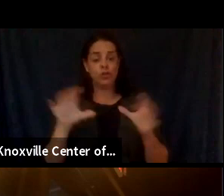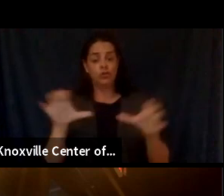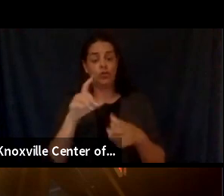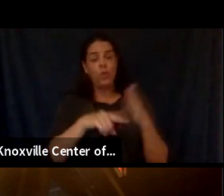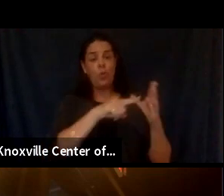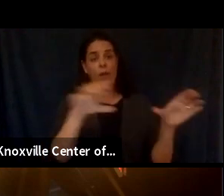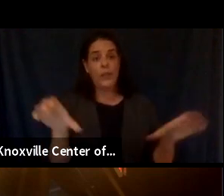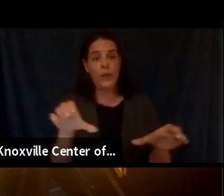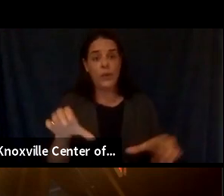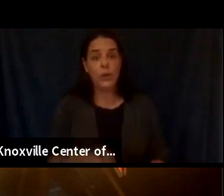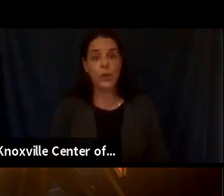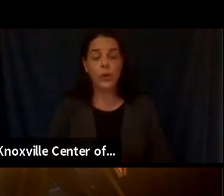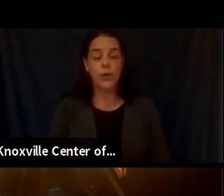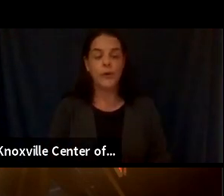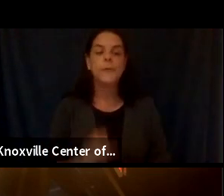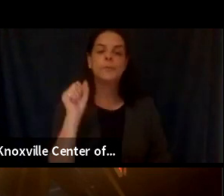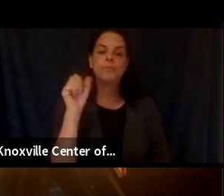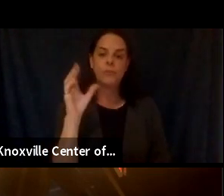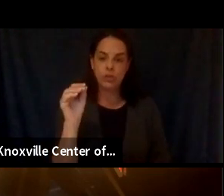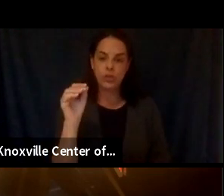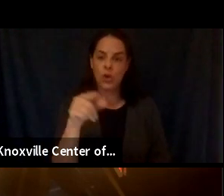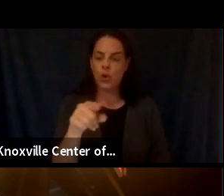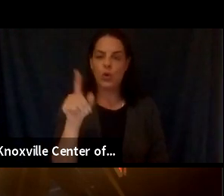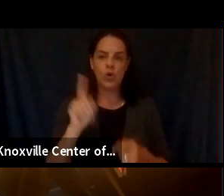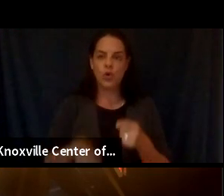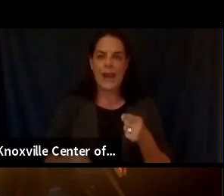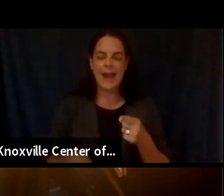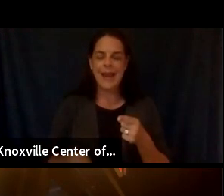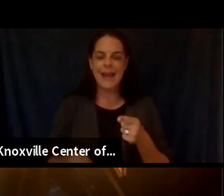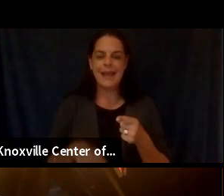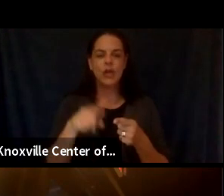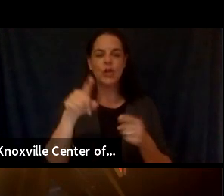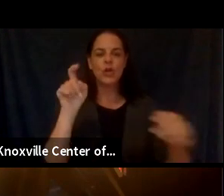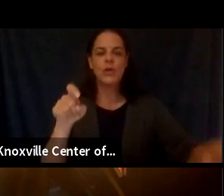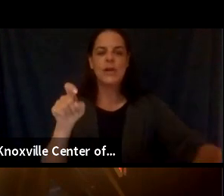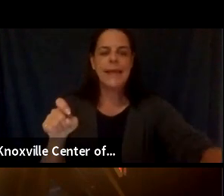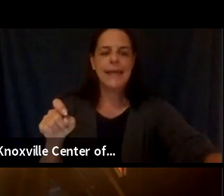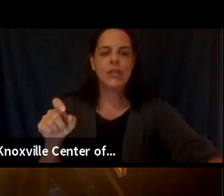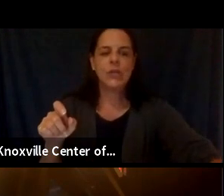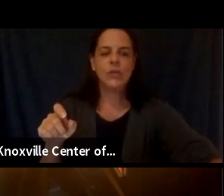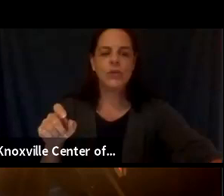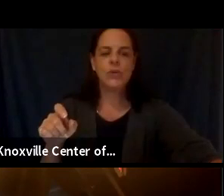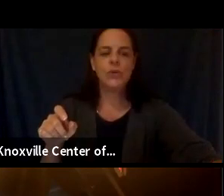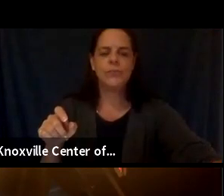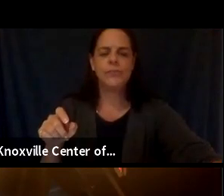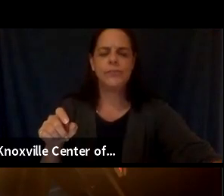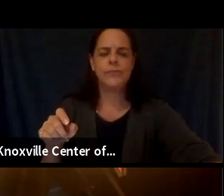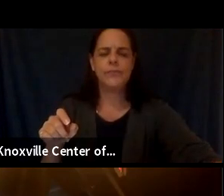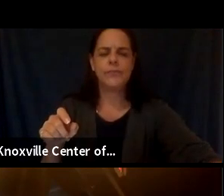activities. So you can't, you need to